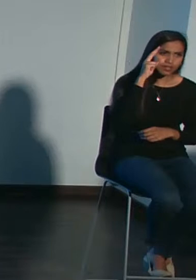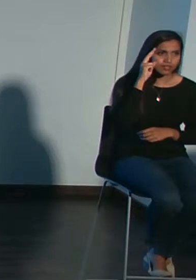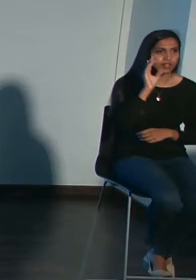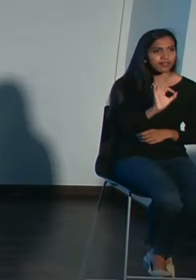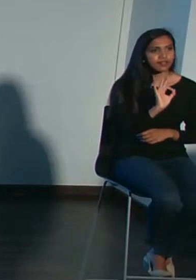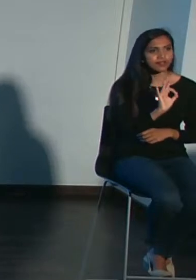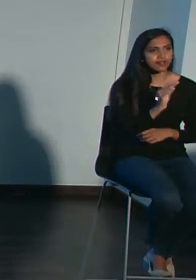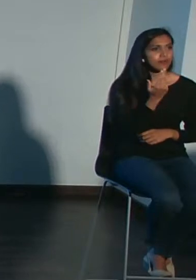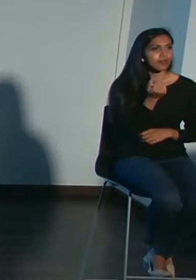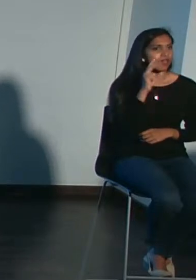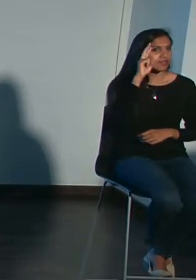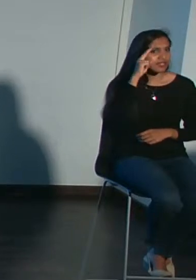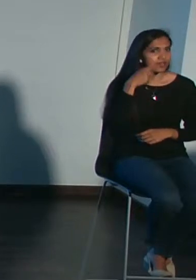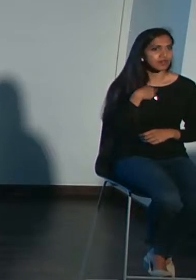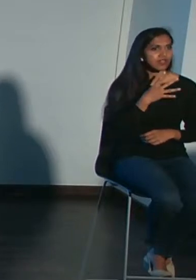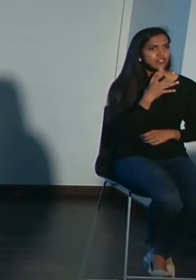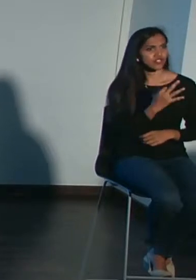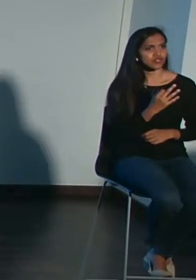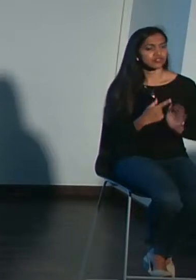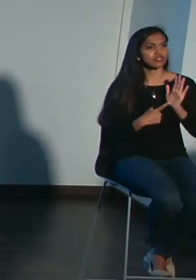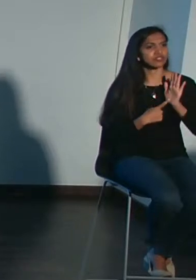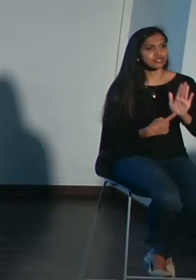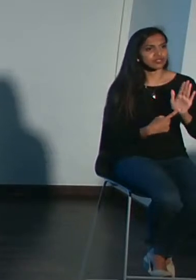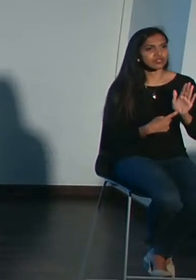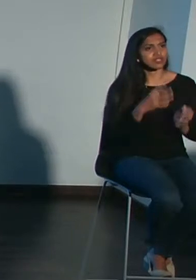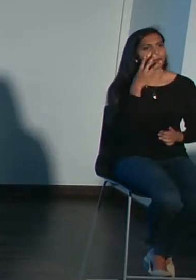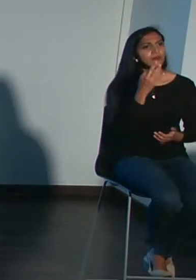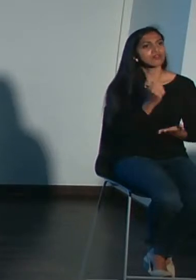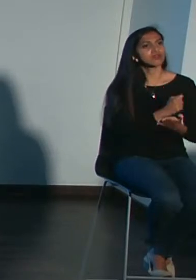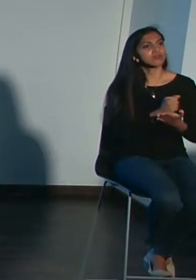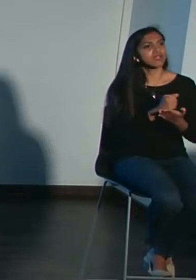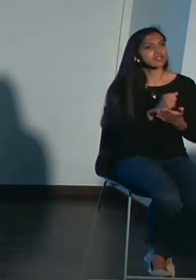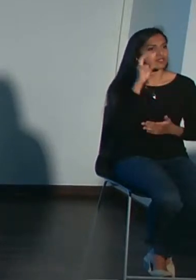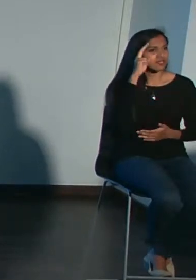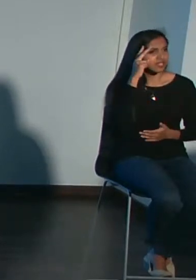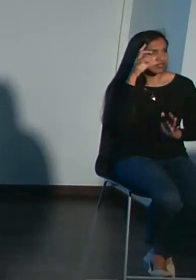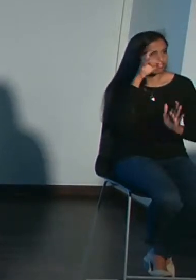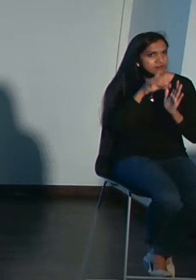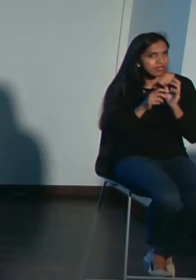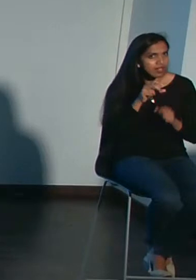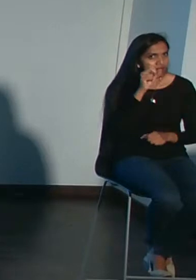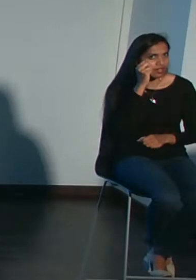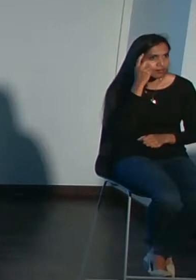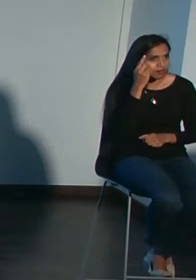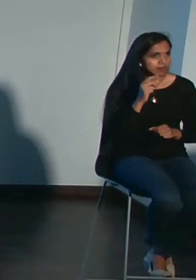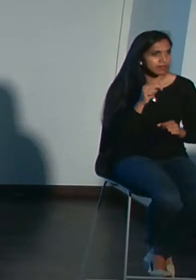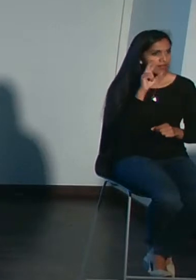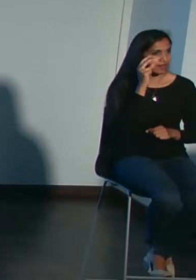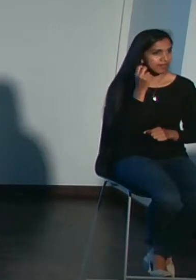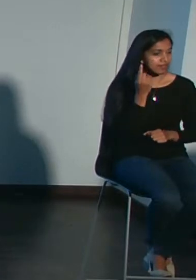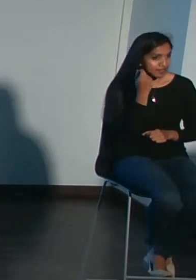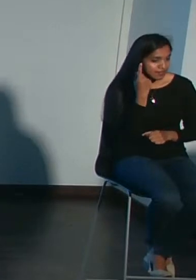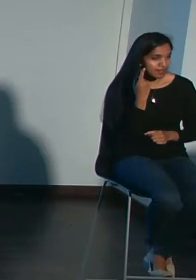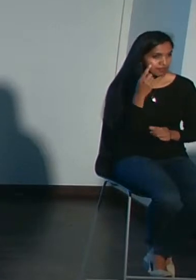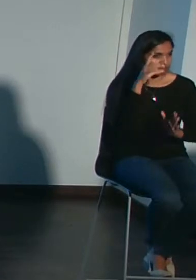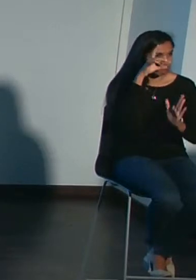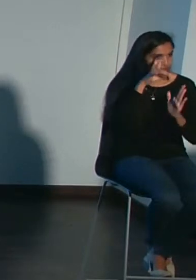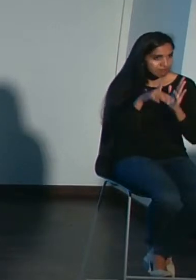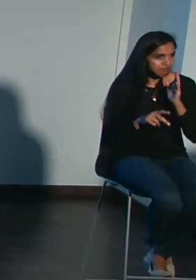contains a certain honesty which is important to practice, and it's important to collective, conversations and a sense of, what do you